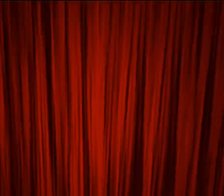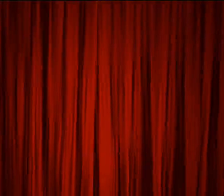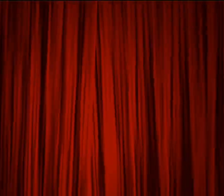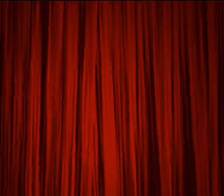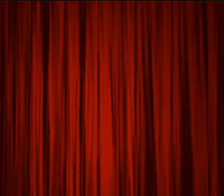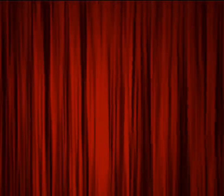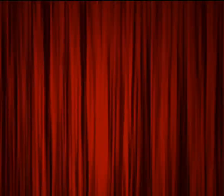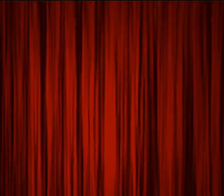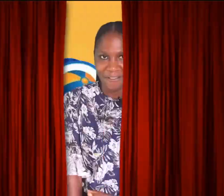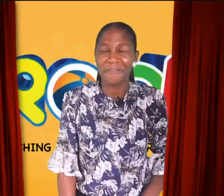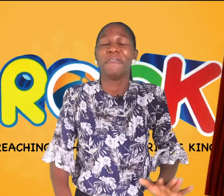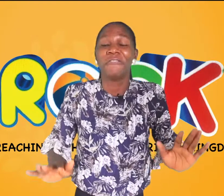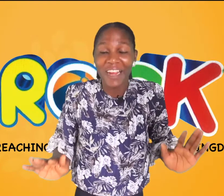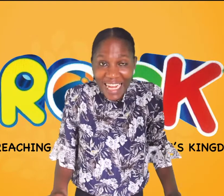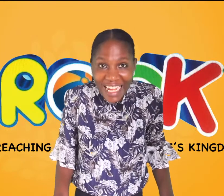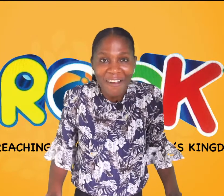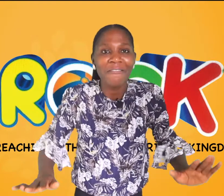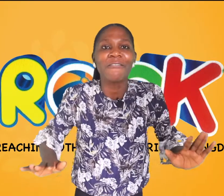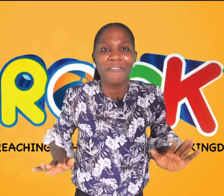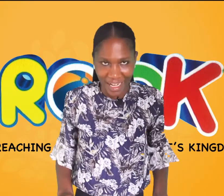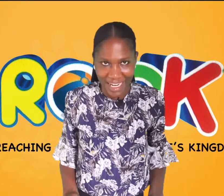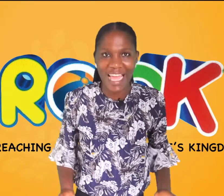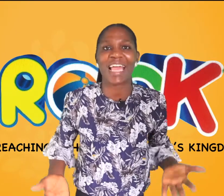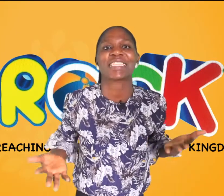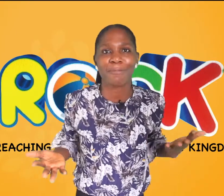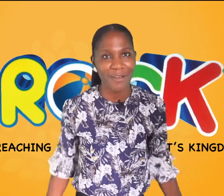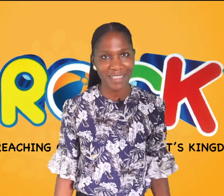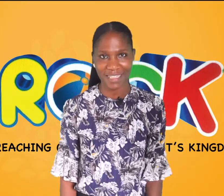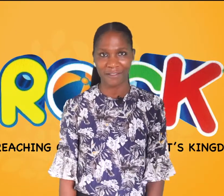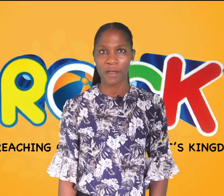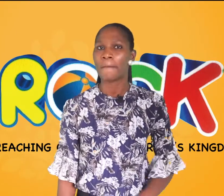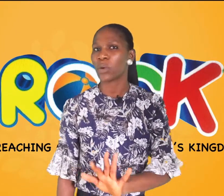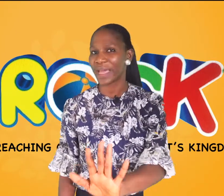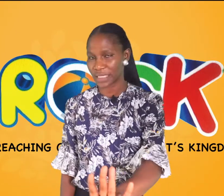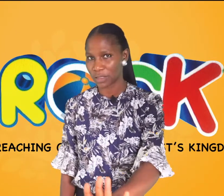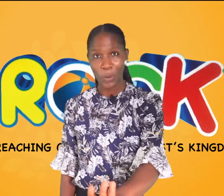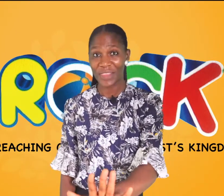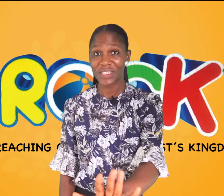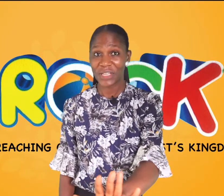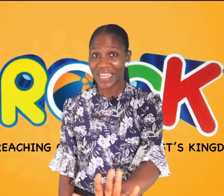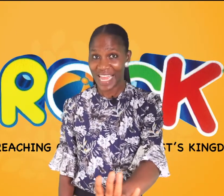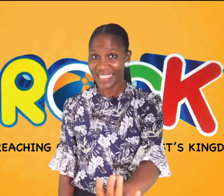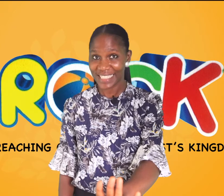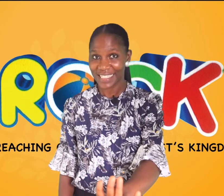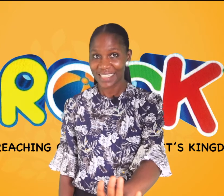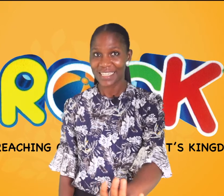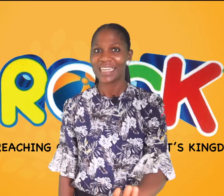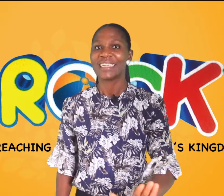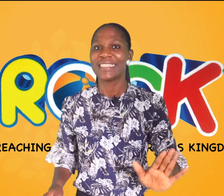That was explosive. Really, really explosive. But wait, we're not done